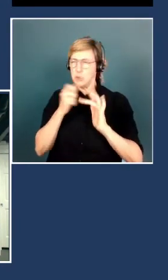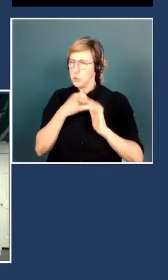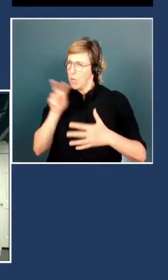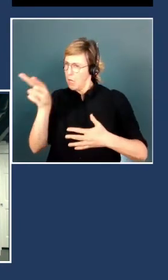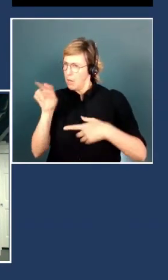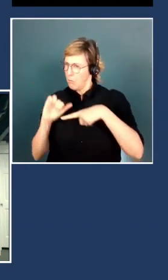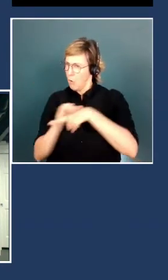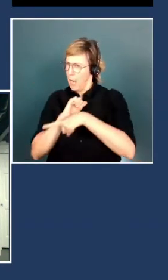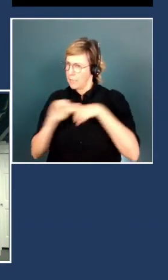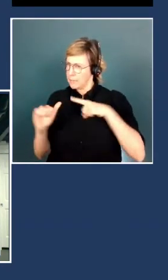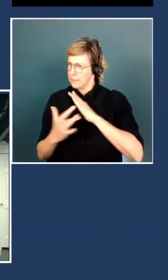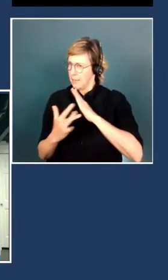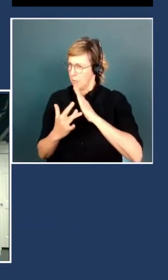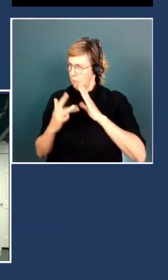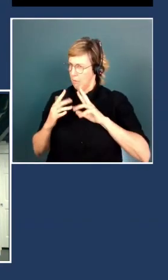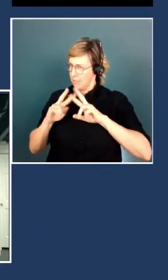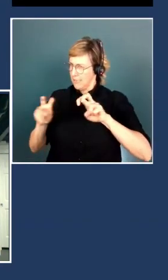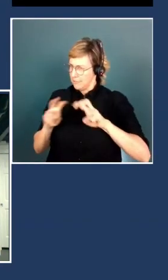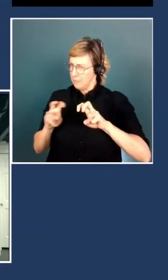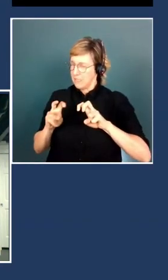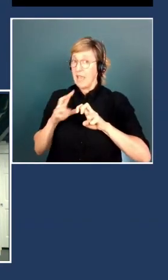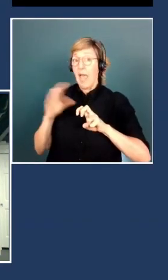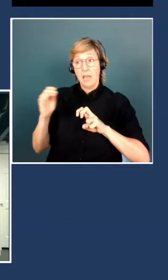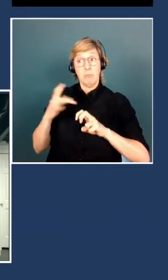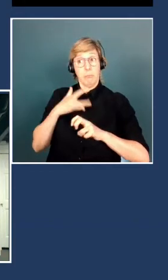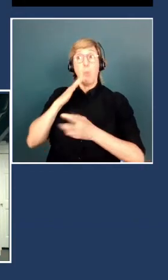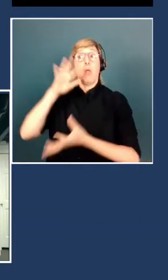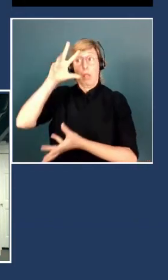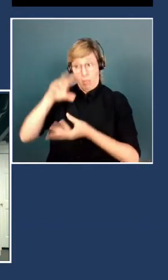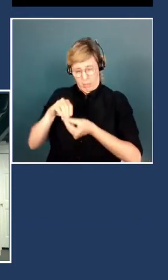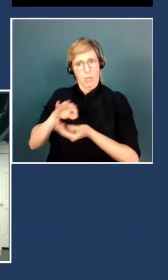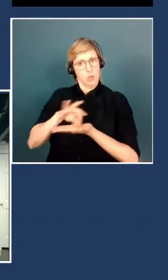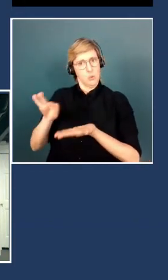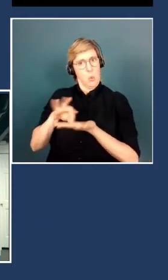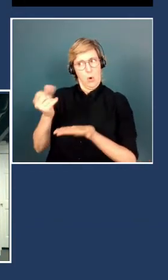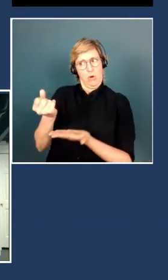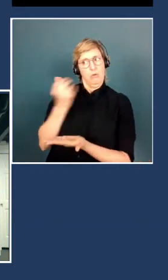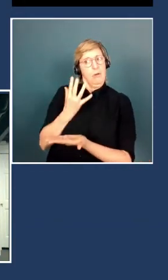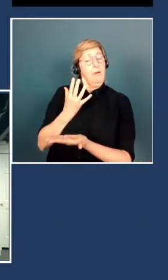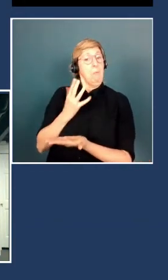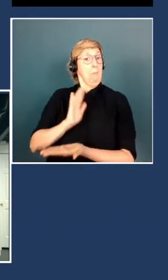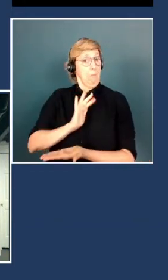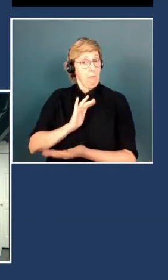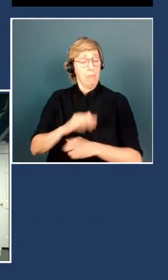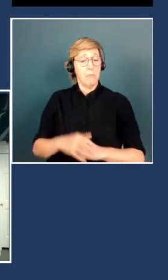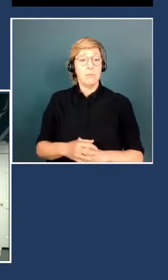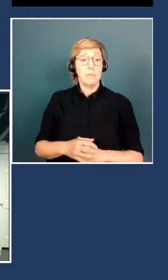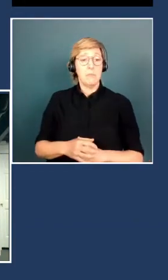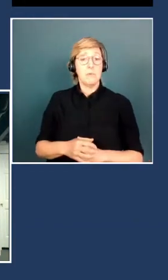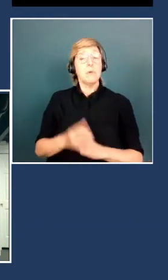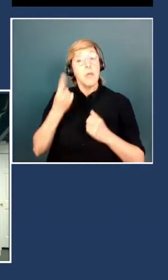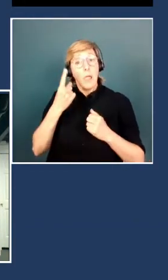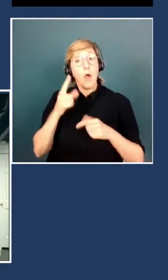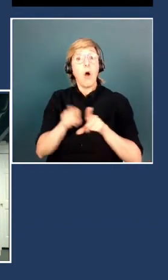typically, you'll have a score related to that. And then definitely make sure as you're coding those out that you're also